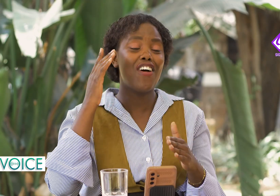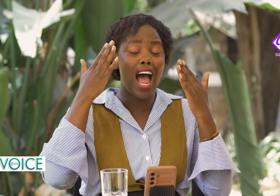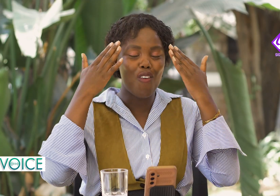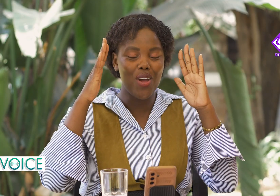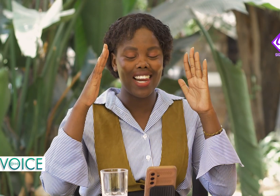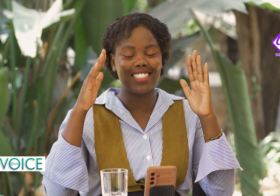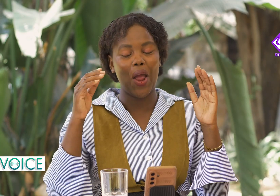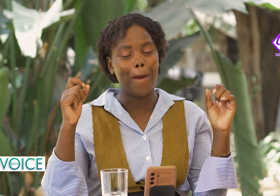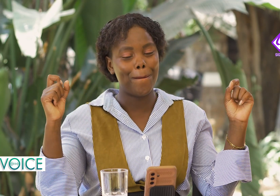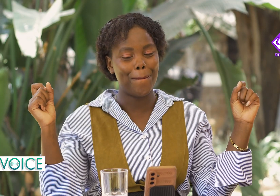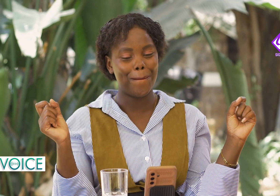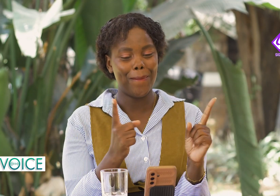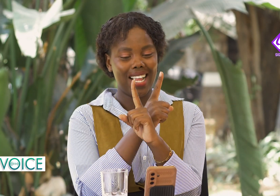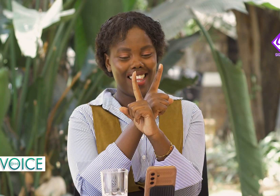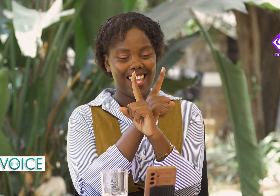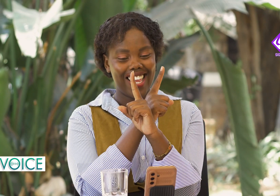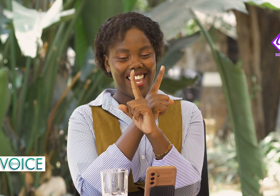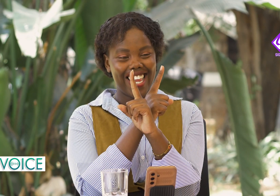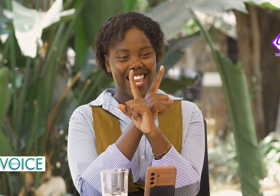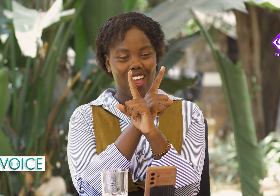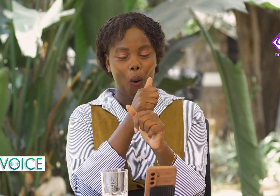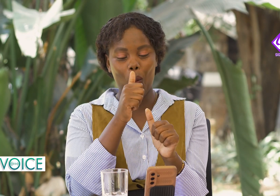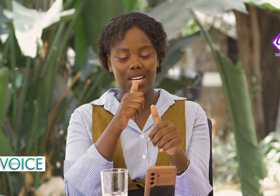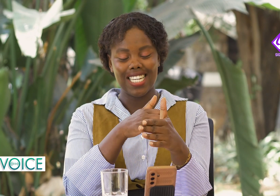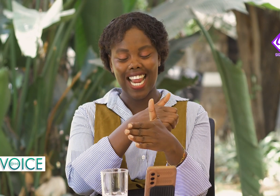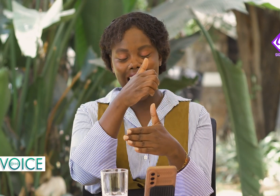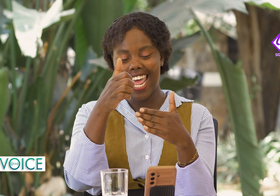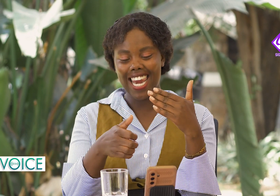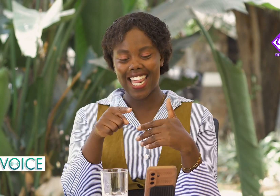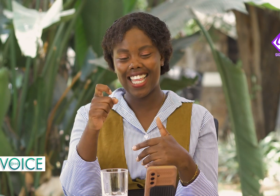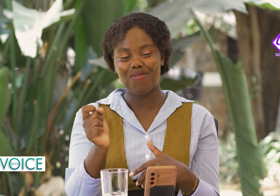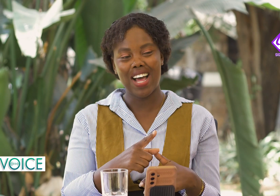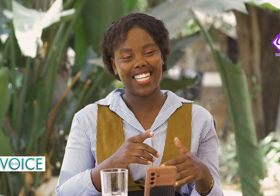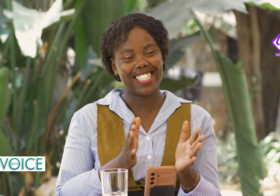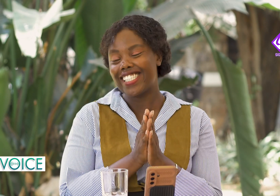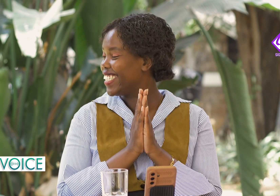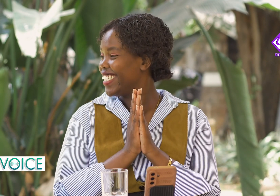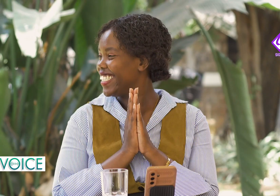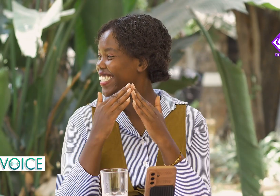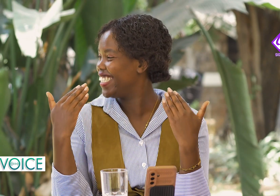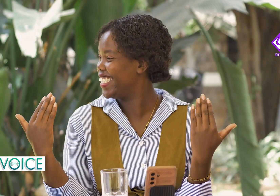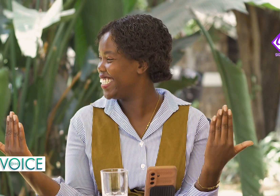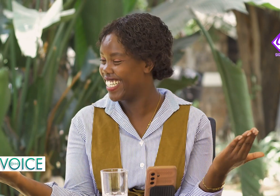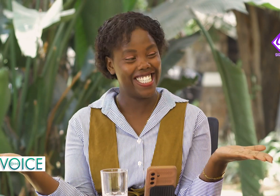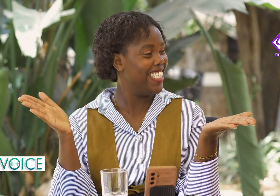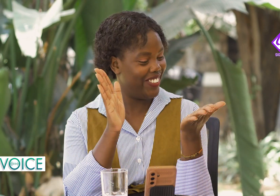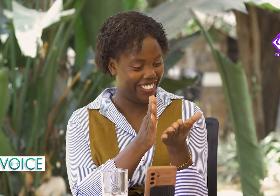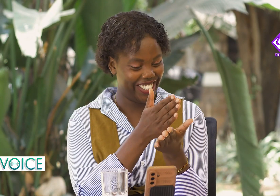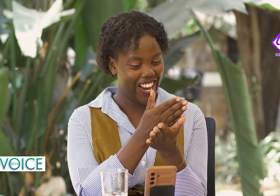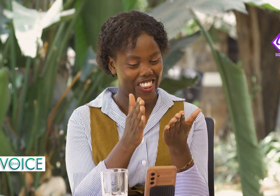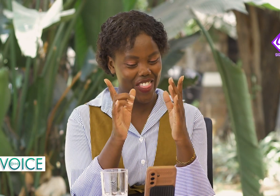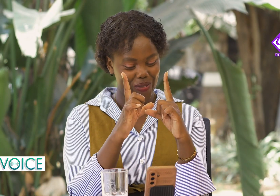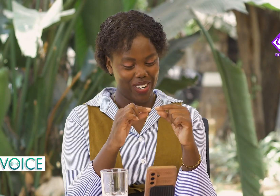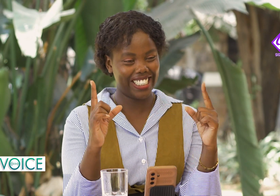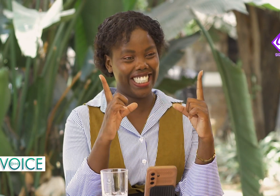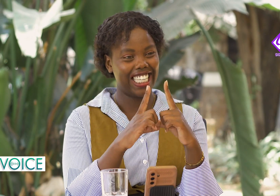I have one thing. It's Deaf Awareness Month. So we can also do, can you share a word